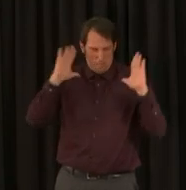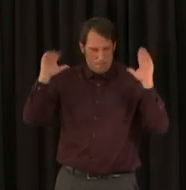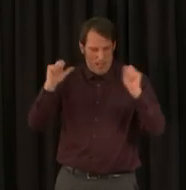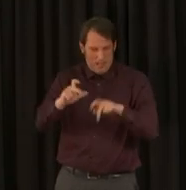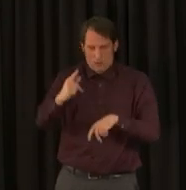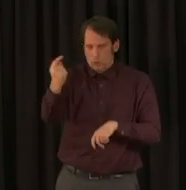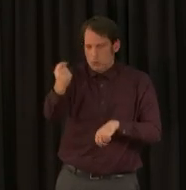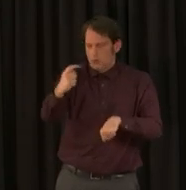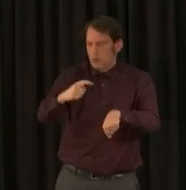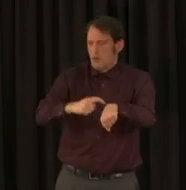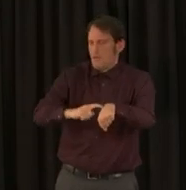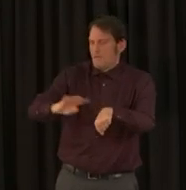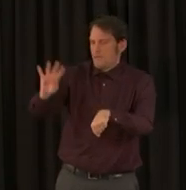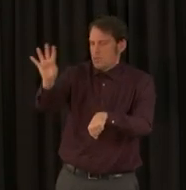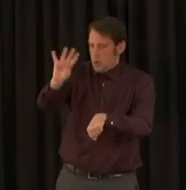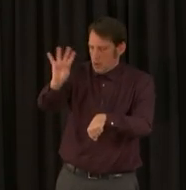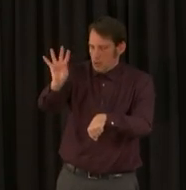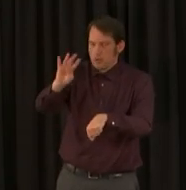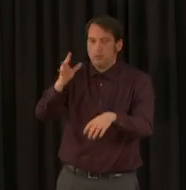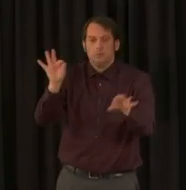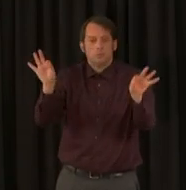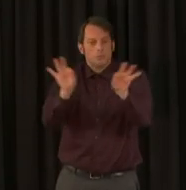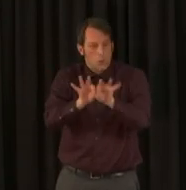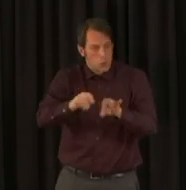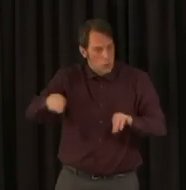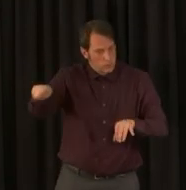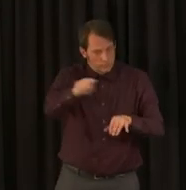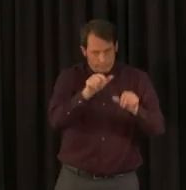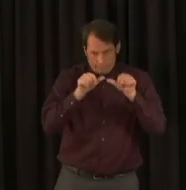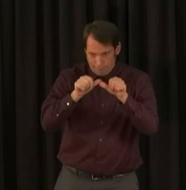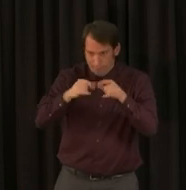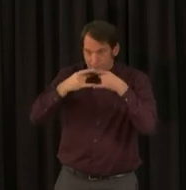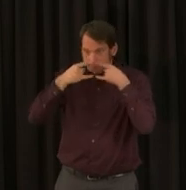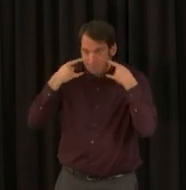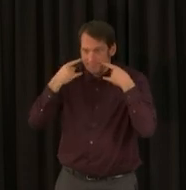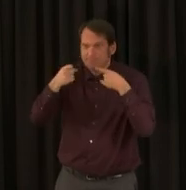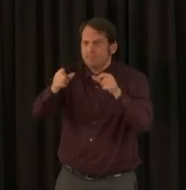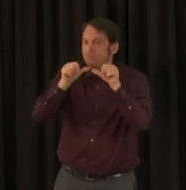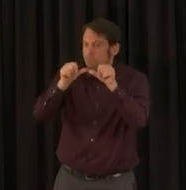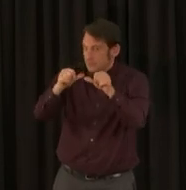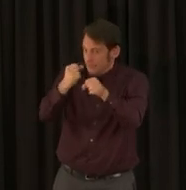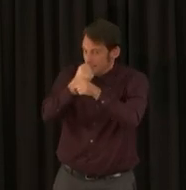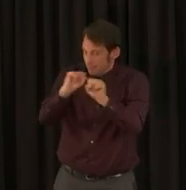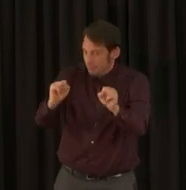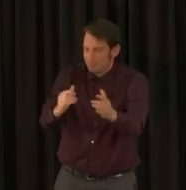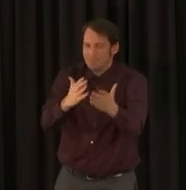at 4 p.m. In the meantime, be sure to mask up, and thank you and stay safe.